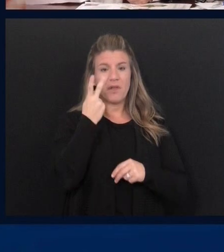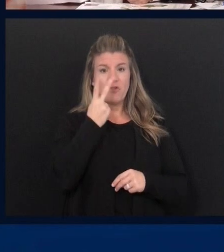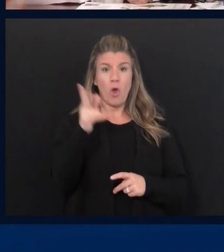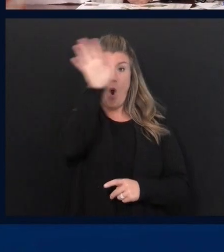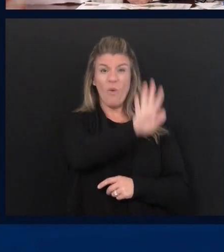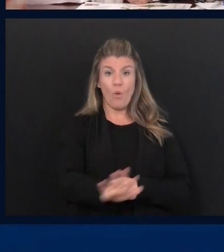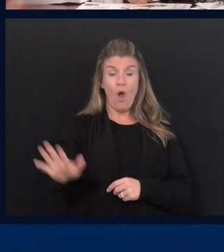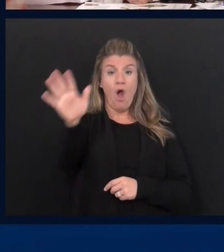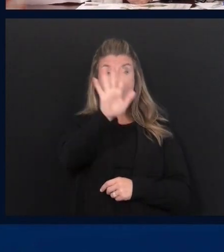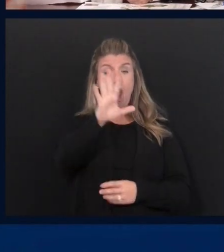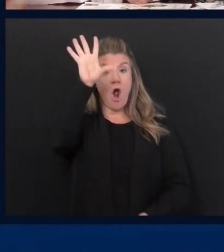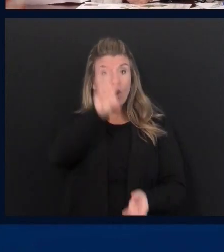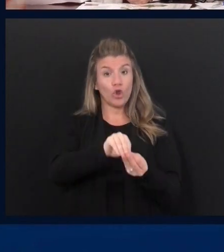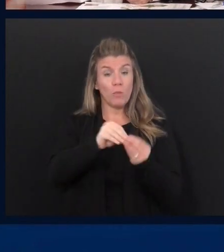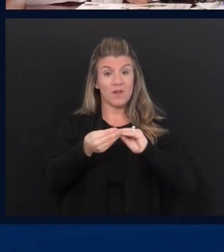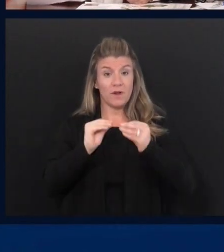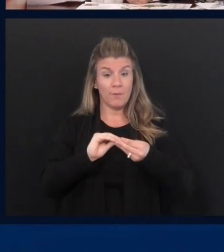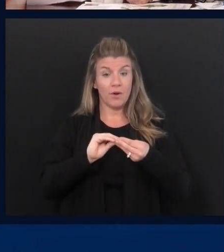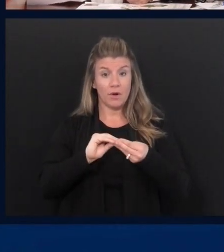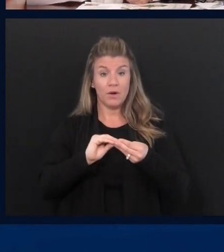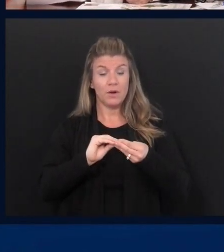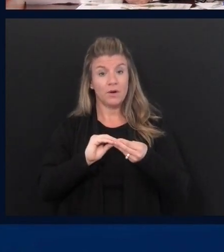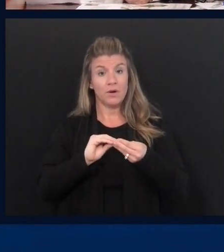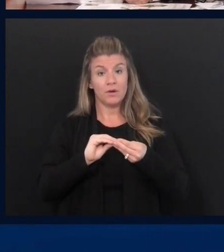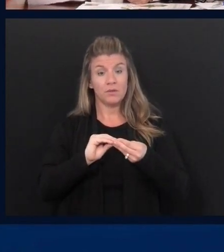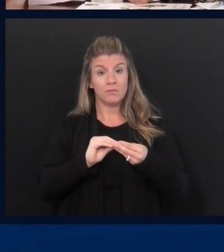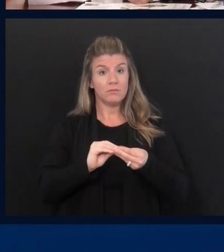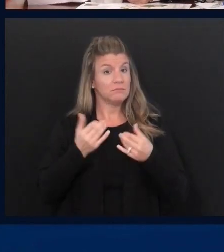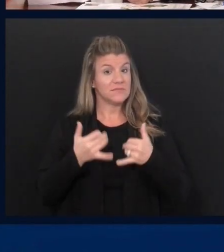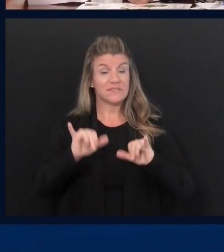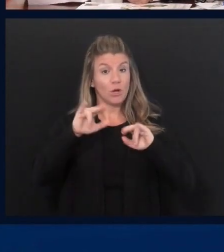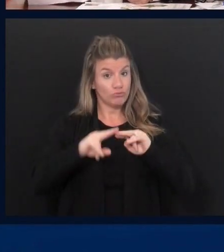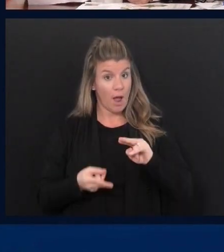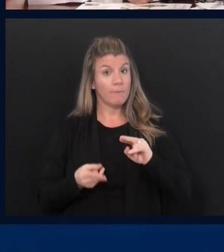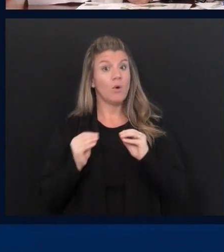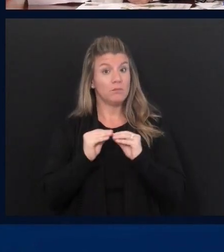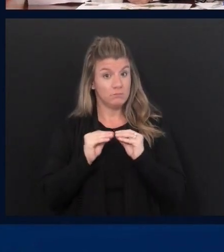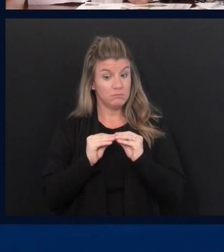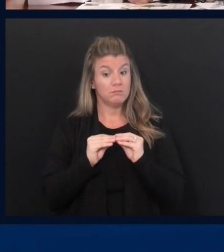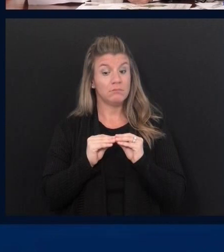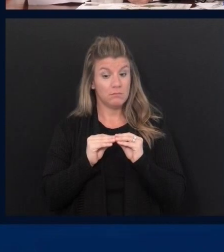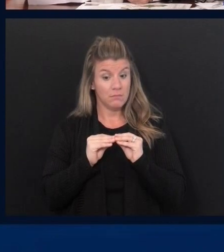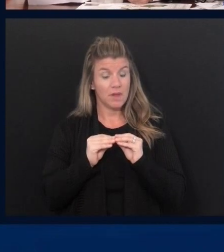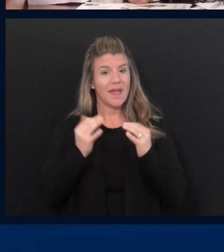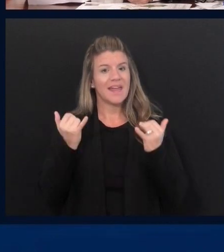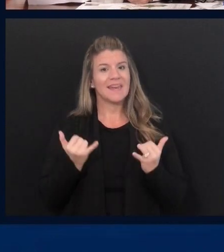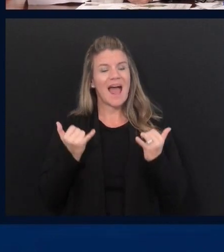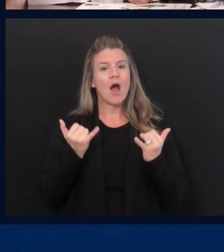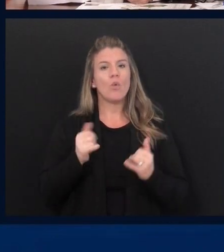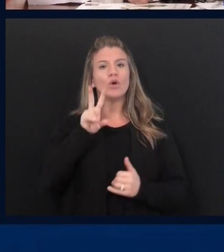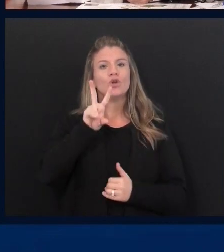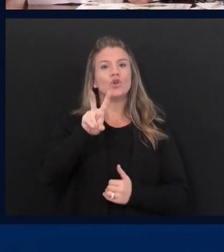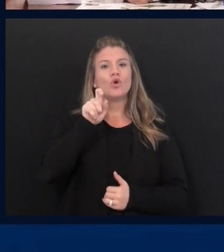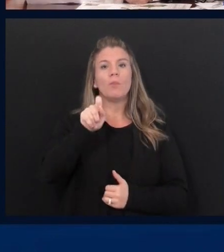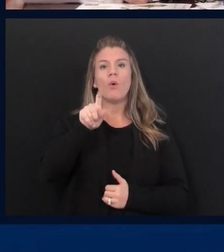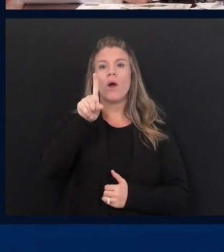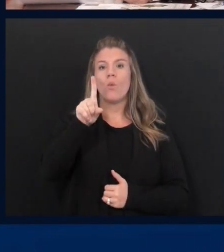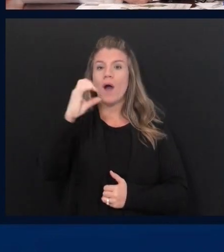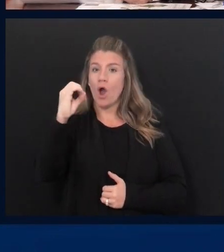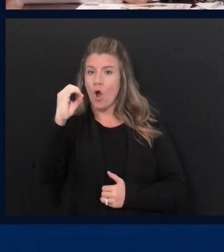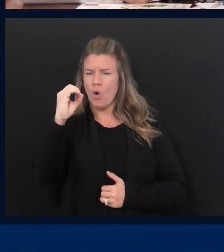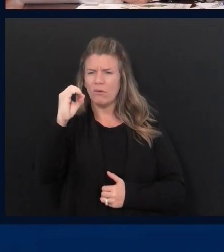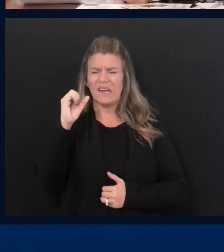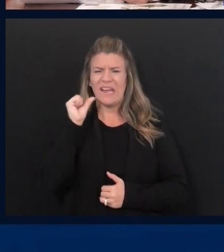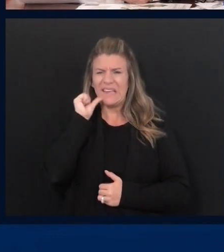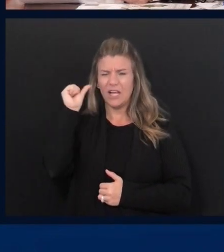Overall, our cumulative number still dropped a little bit more. Now we're at 2.10. Yesterday, I